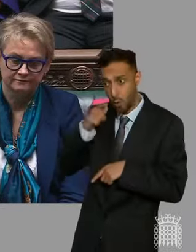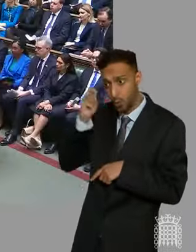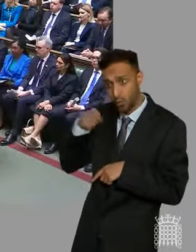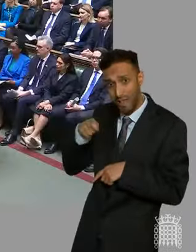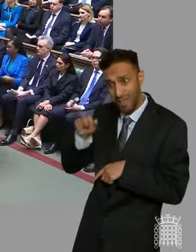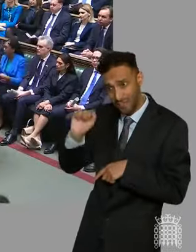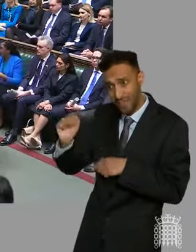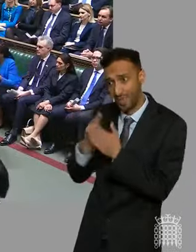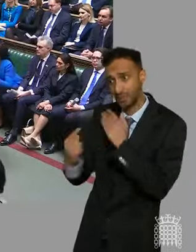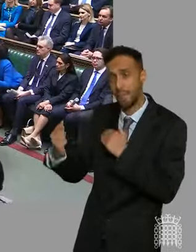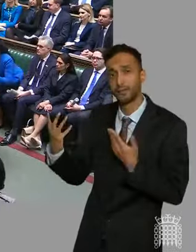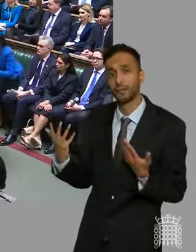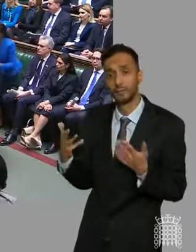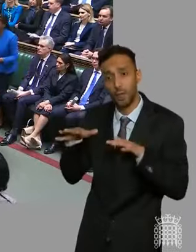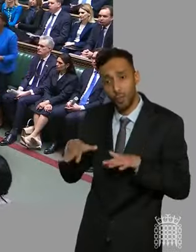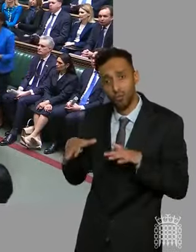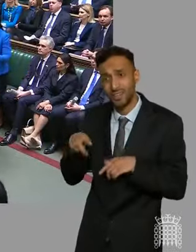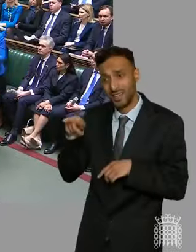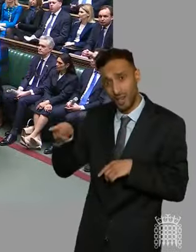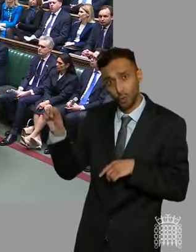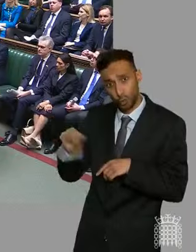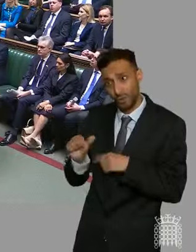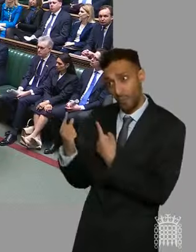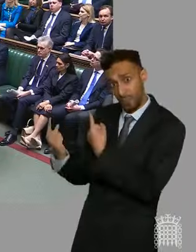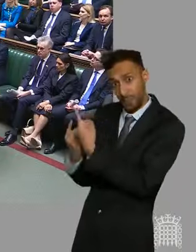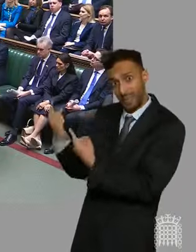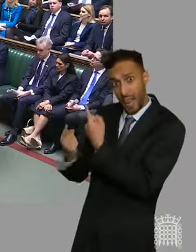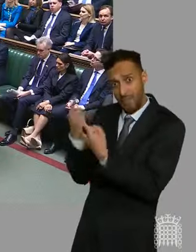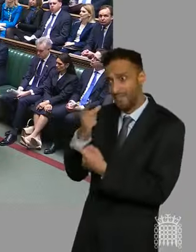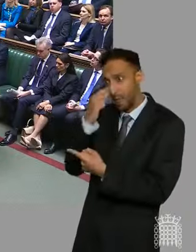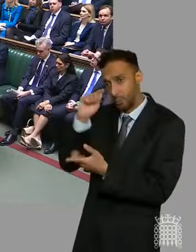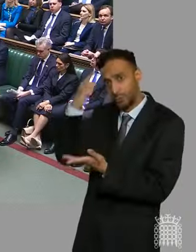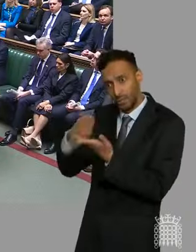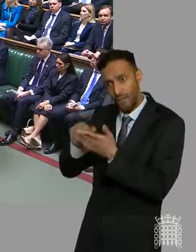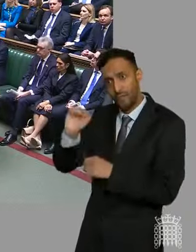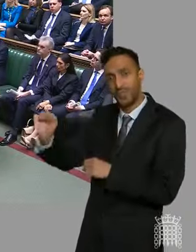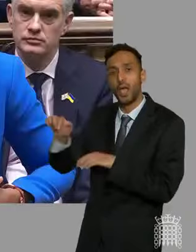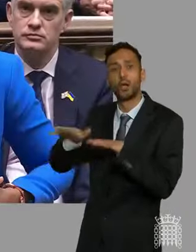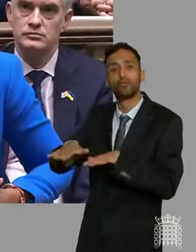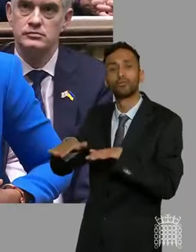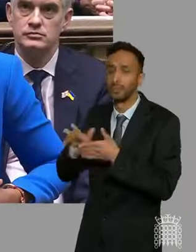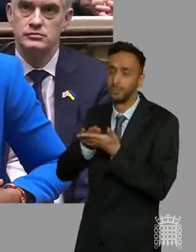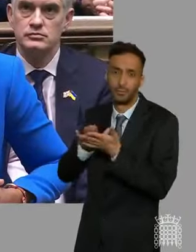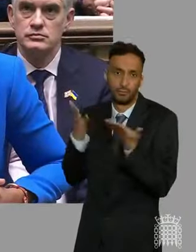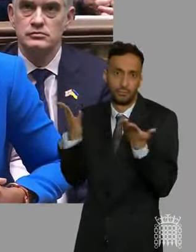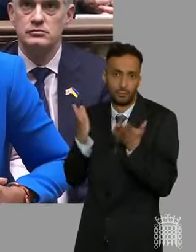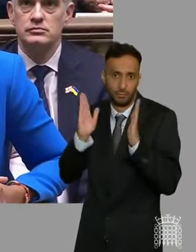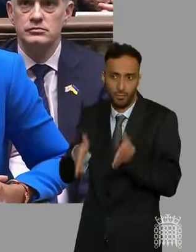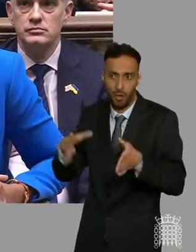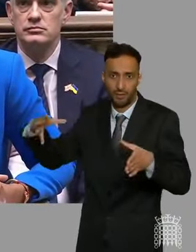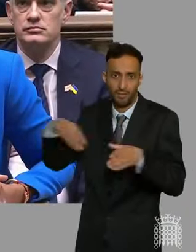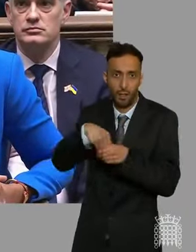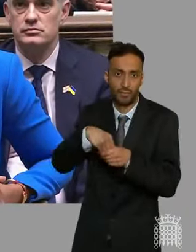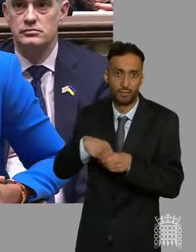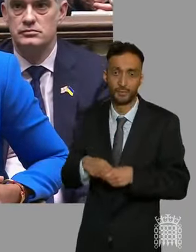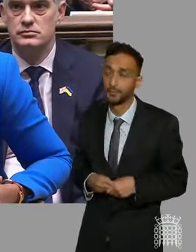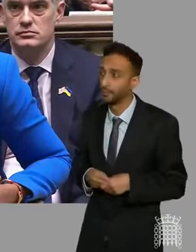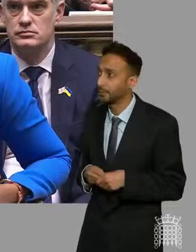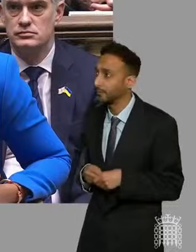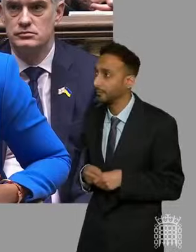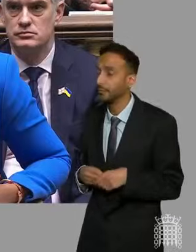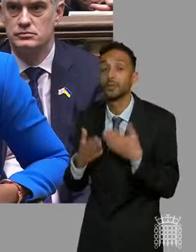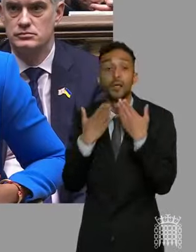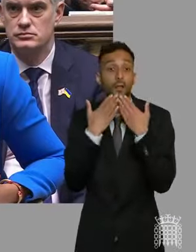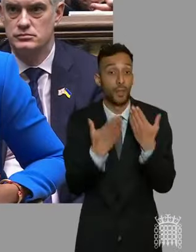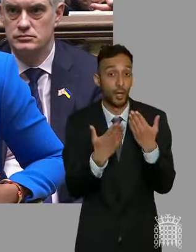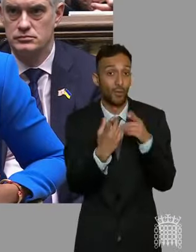table. Kemi Badenoch. Mr. Speaker, I thank the Prime Minister for that answer, and as I said, I wish him every success. We want to